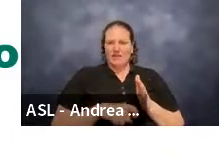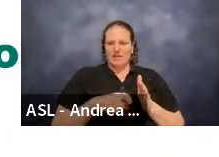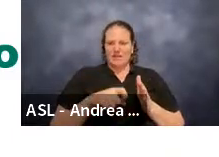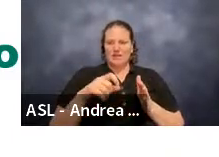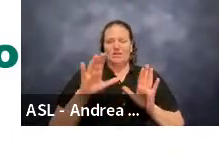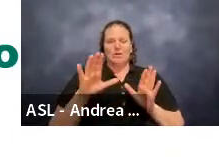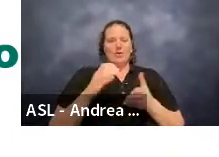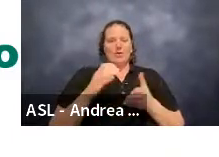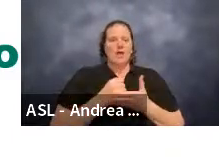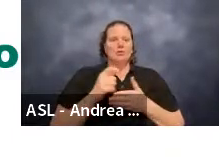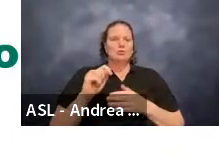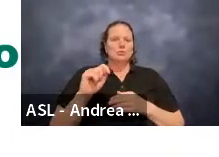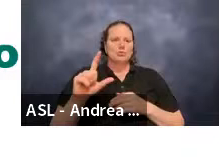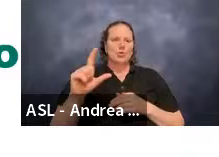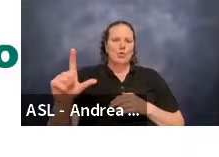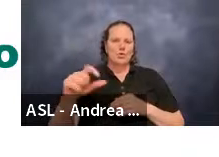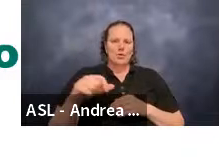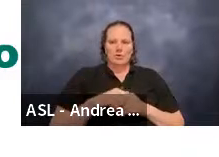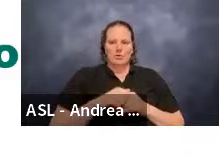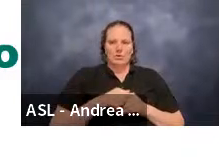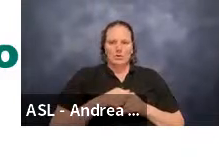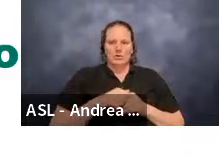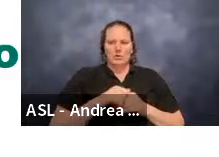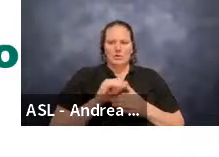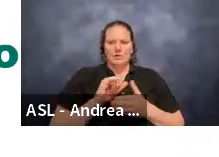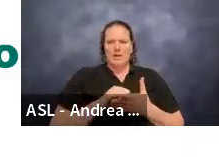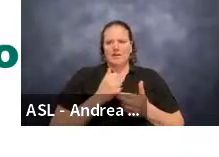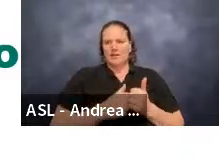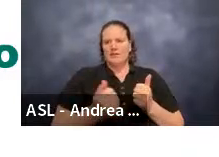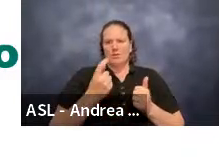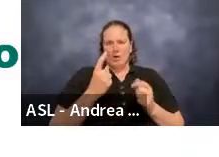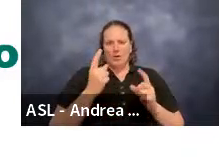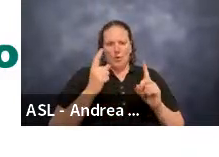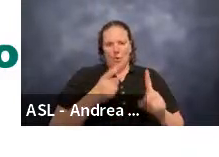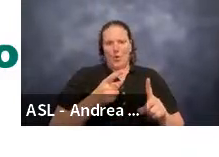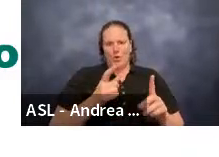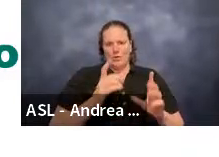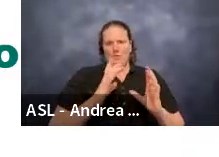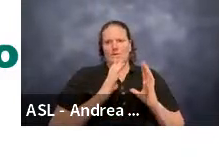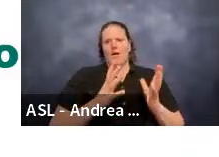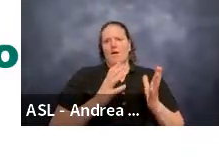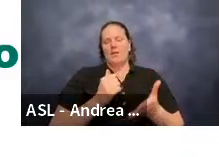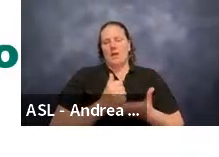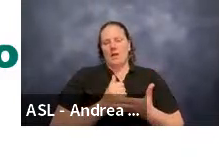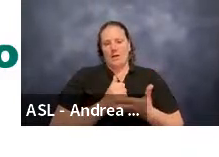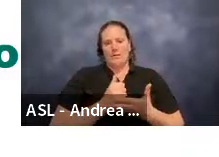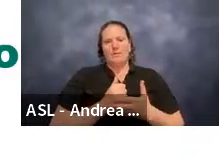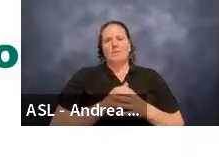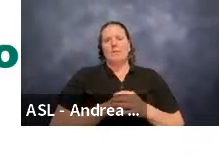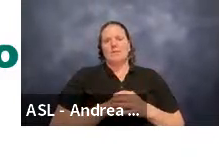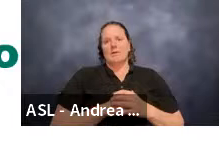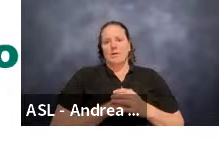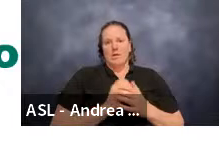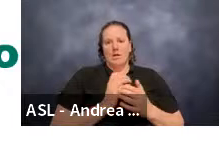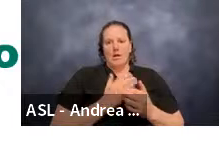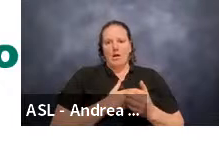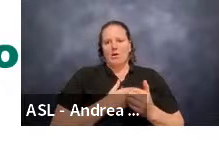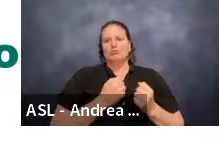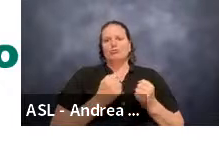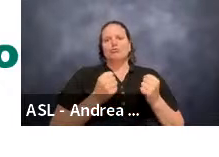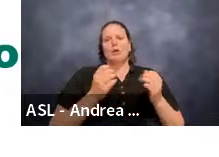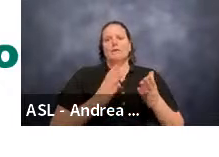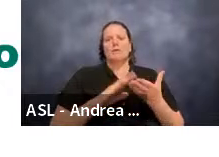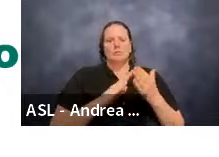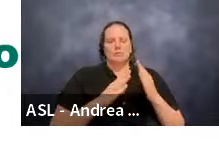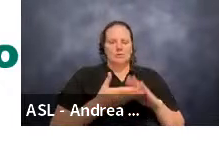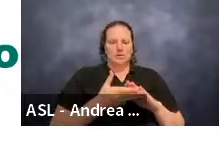toll, which is what everybody's ultimate goal is. So that has been really helpful to our drivers and our community as we've